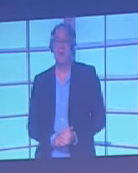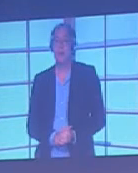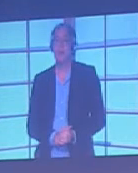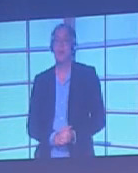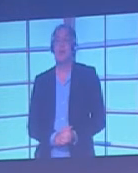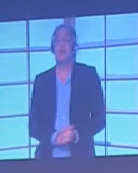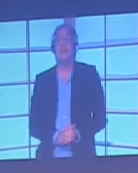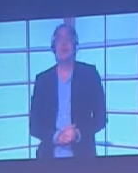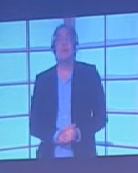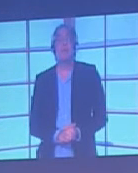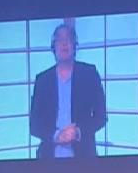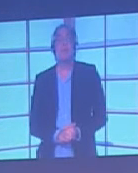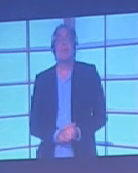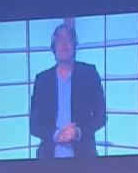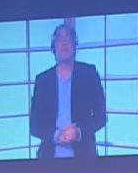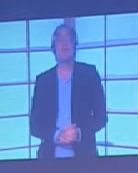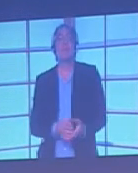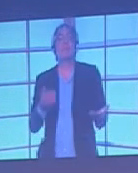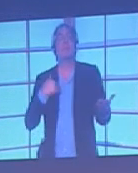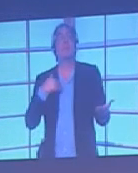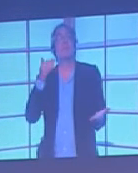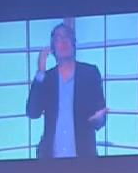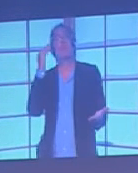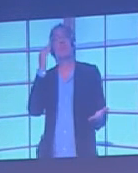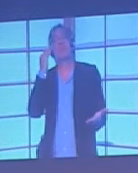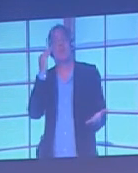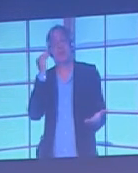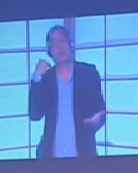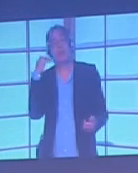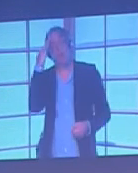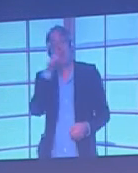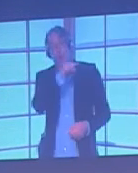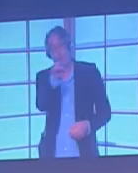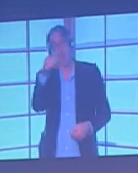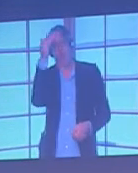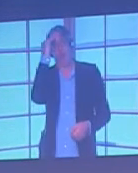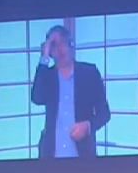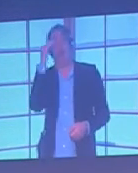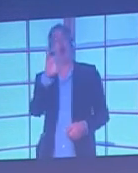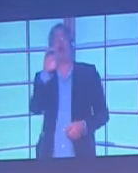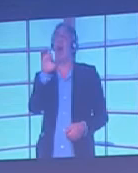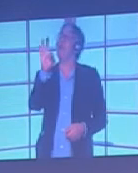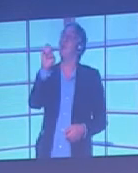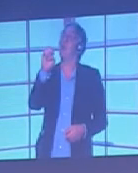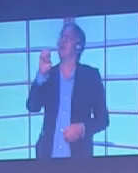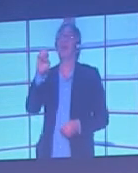I know you know the journey that we've been on together as CAFE, so I'm not going to repeat that